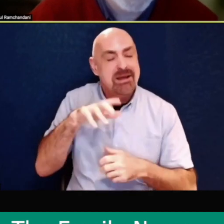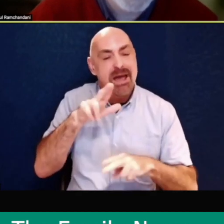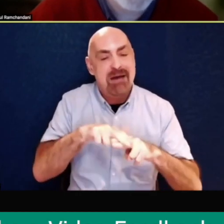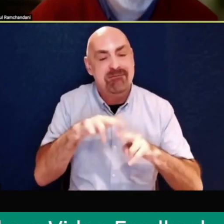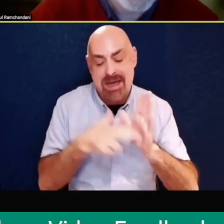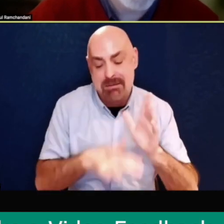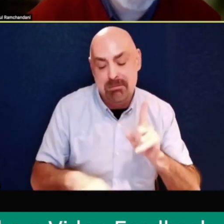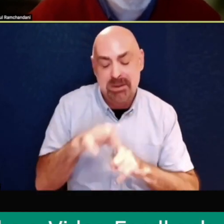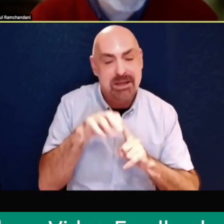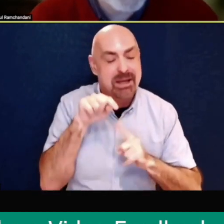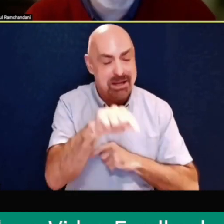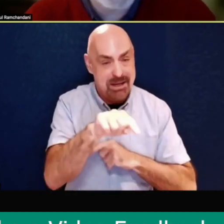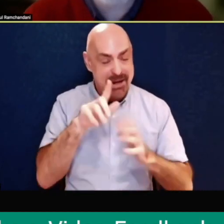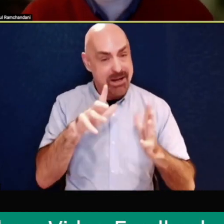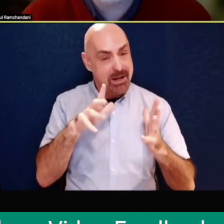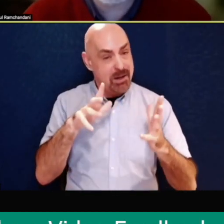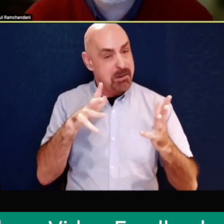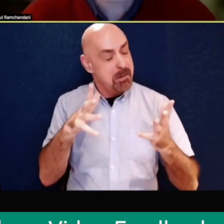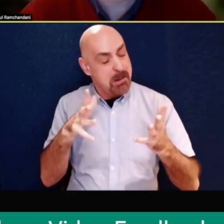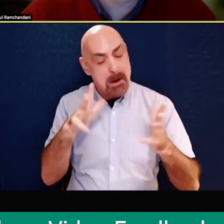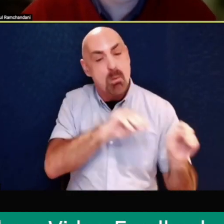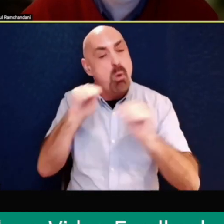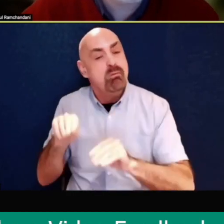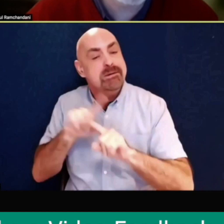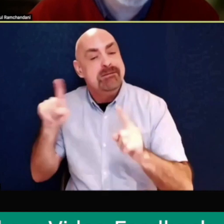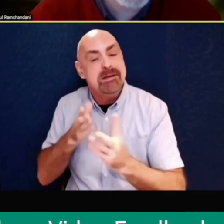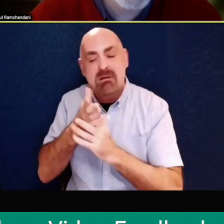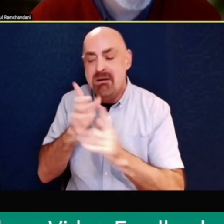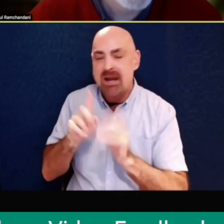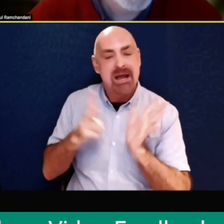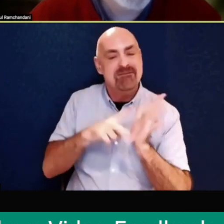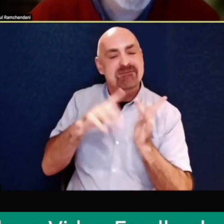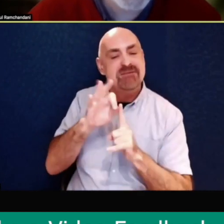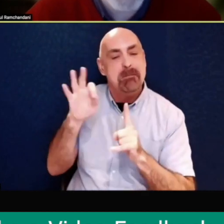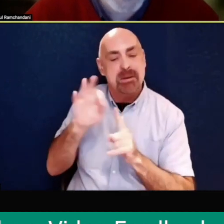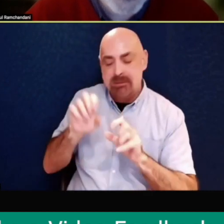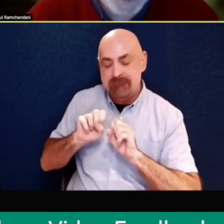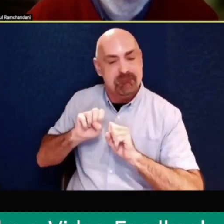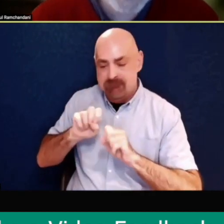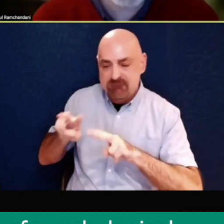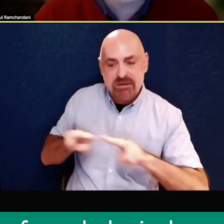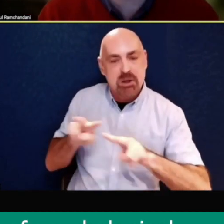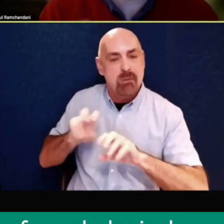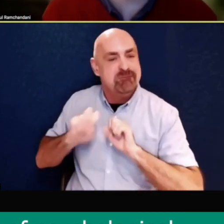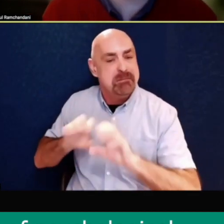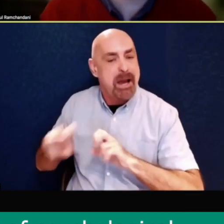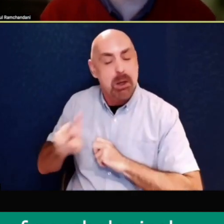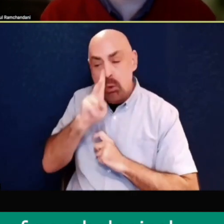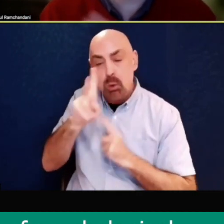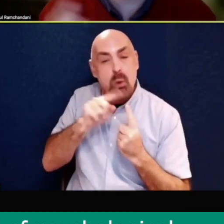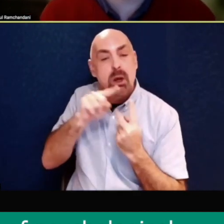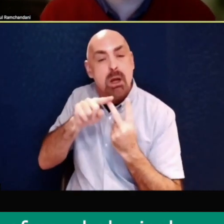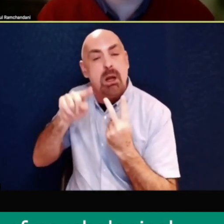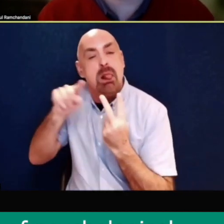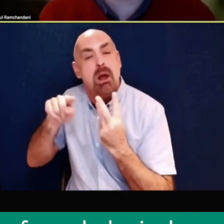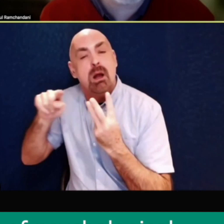program, who then perhaps moves on to a different intervention, like a video feedback intervention at the age of 1 or 2 years, and then might later on go